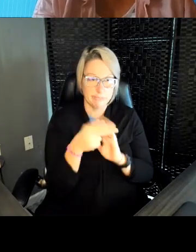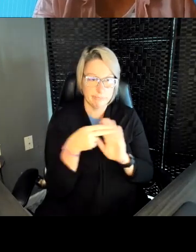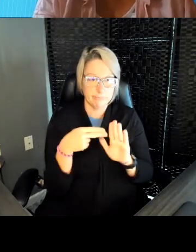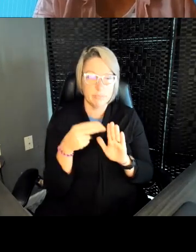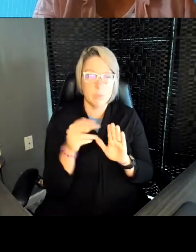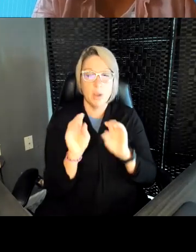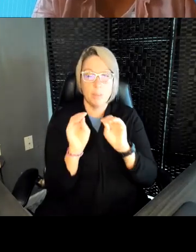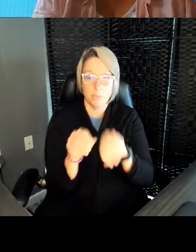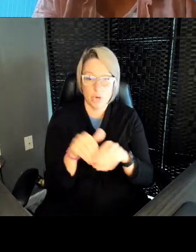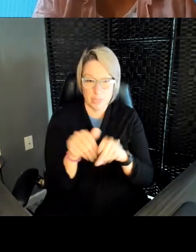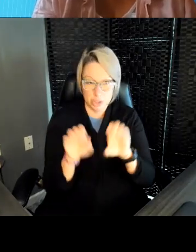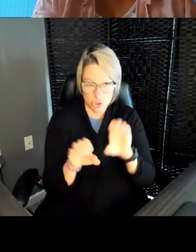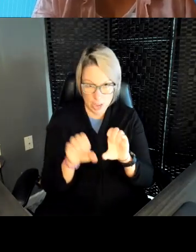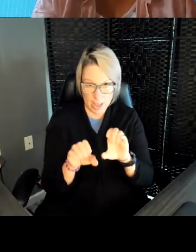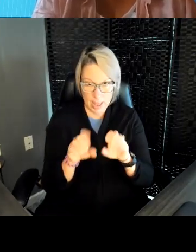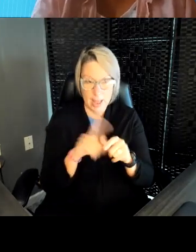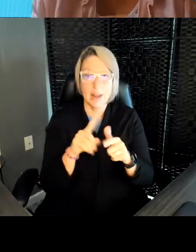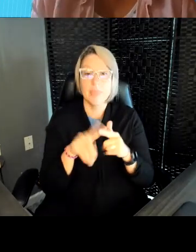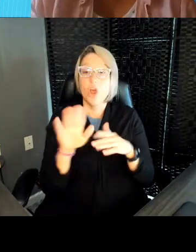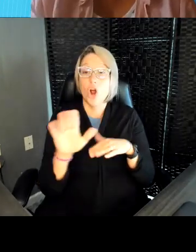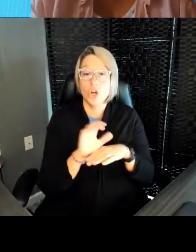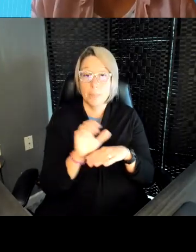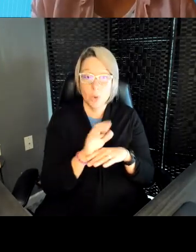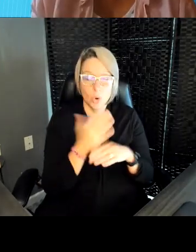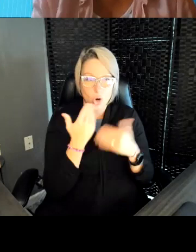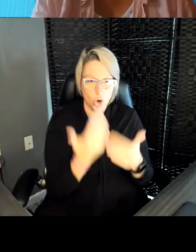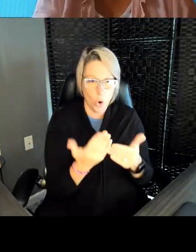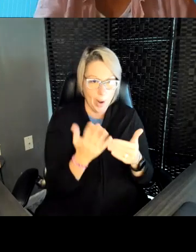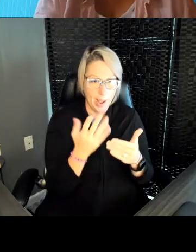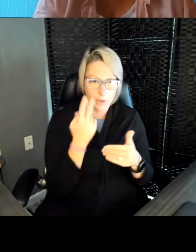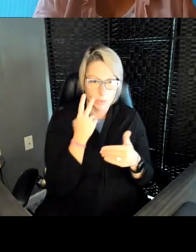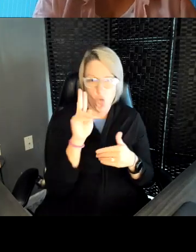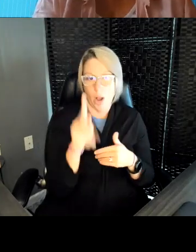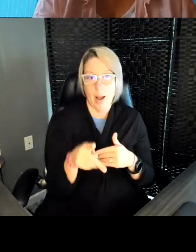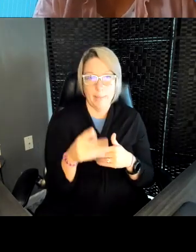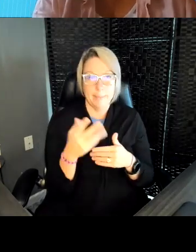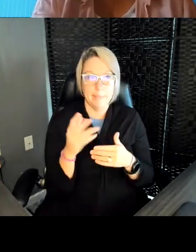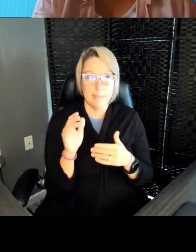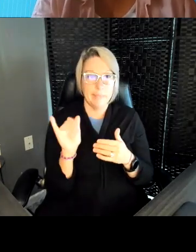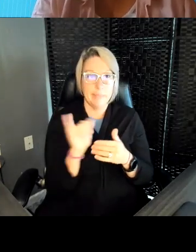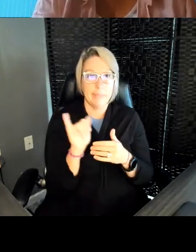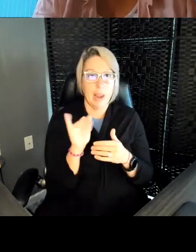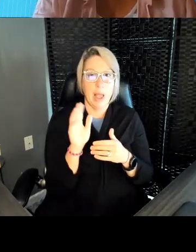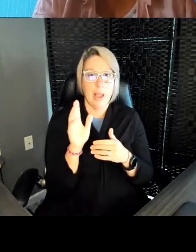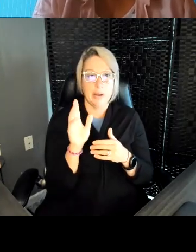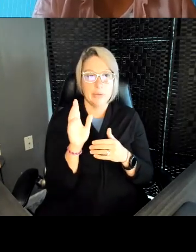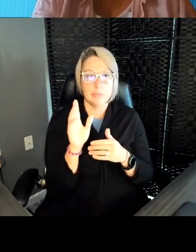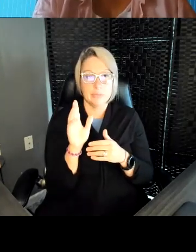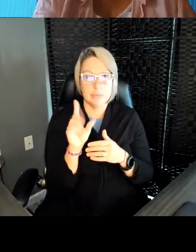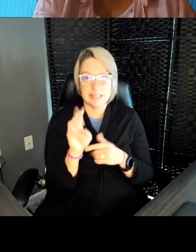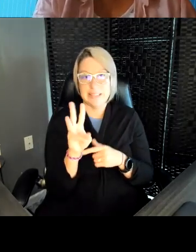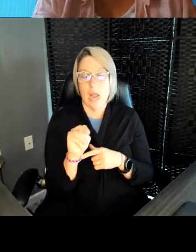just quickly Google it. So let's just say you're going to Google Down syndrome. What you can do is